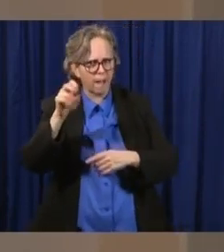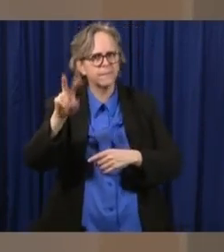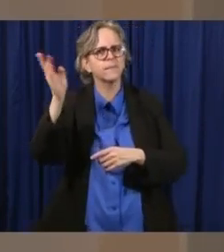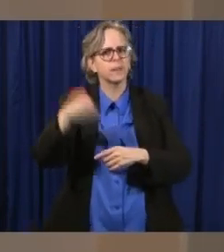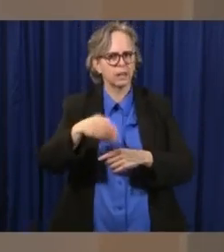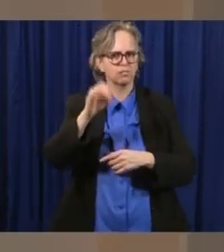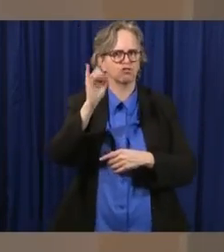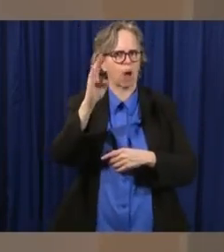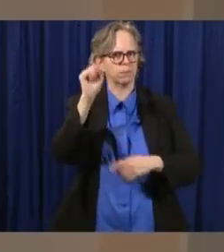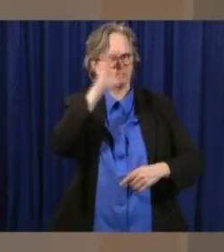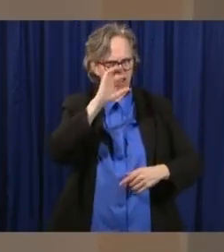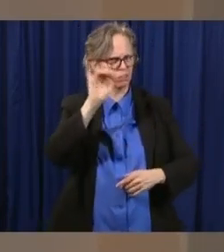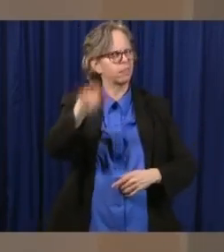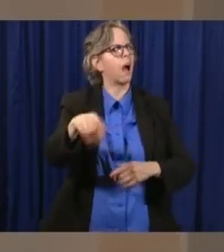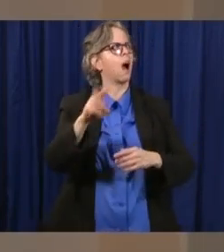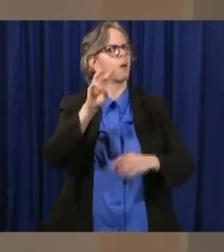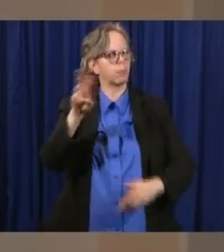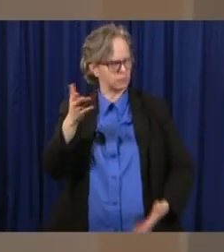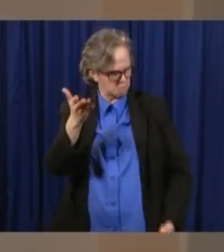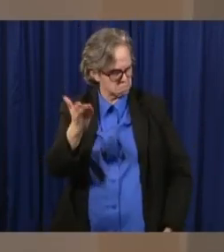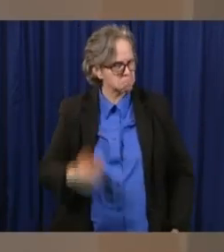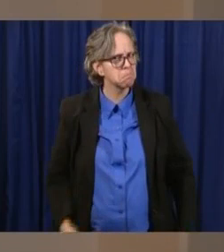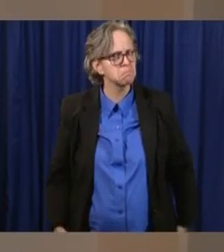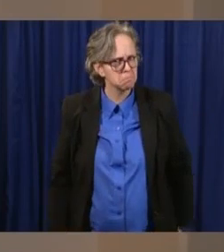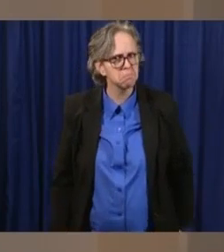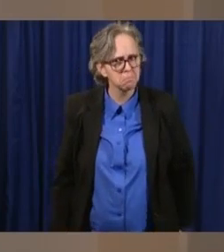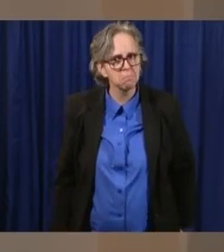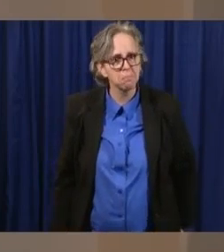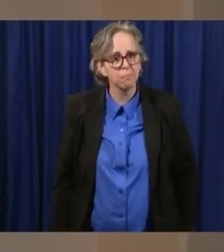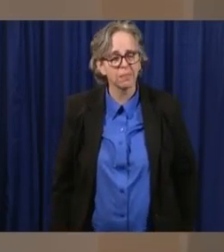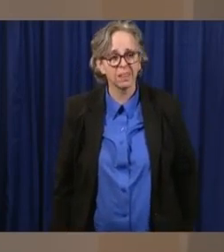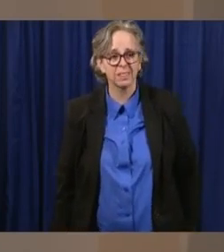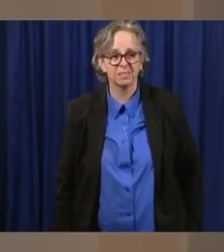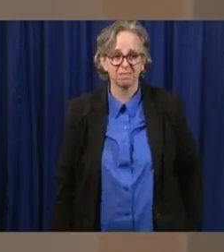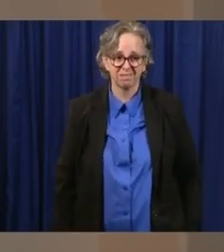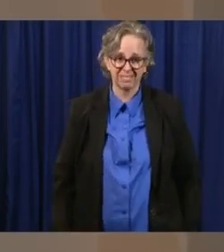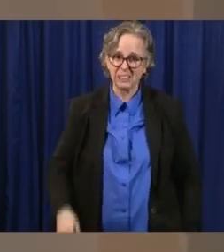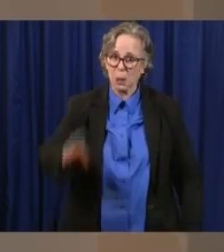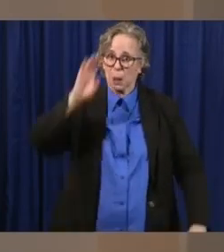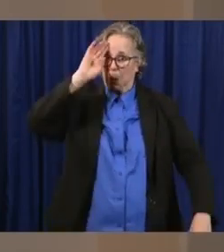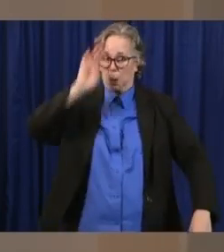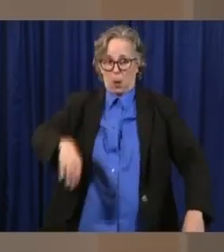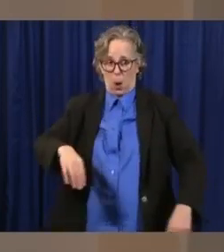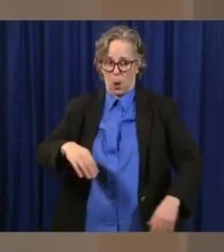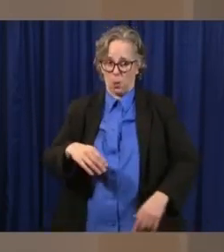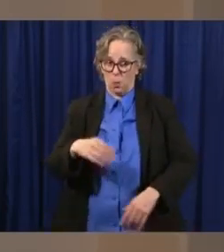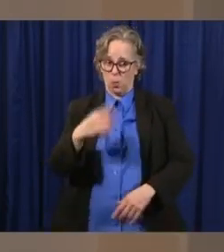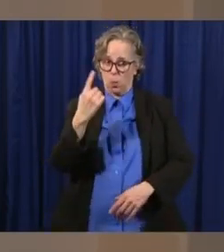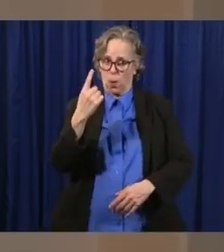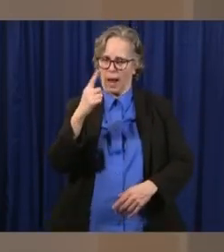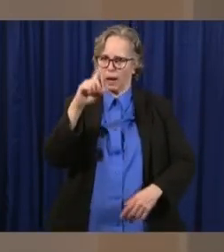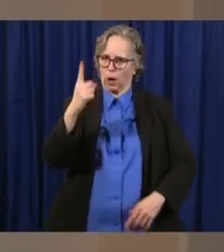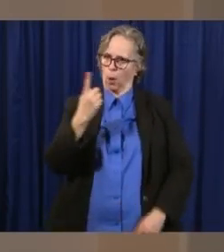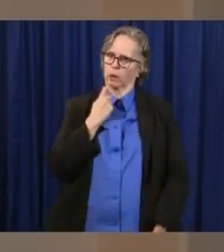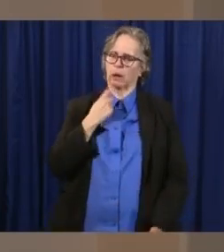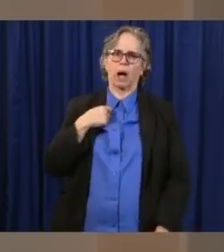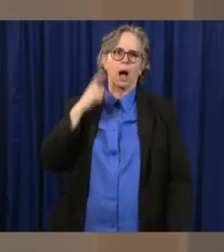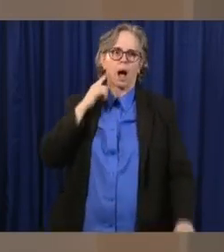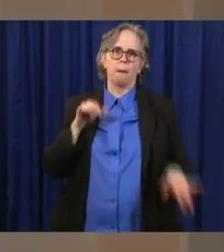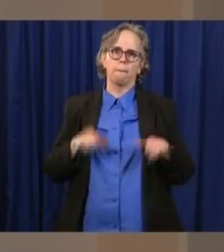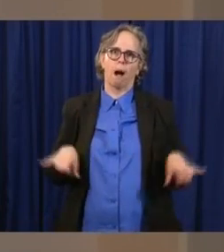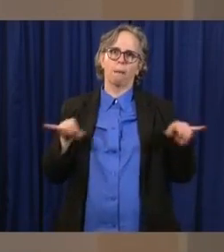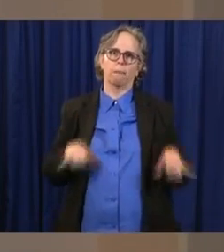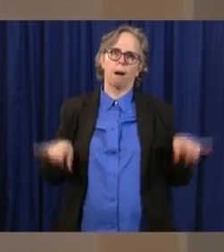And I know that one of the questions that I get and the governor gets all the time are from people who